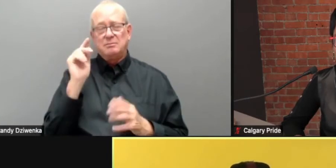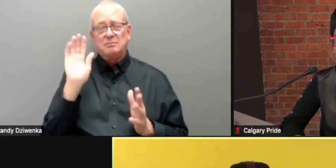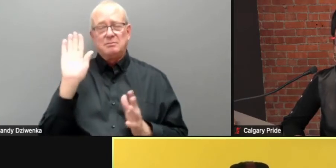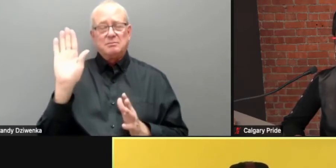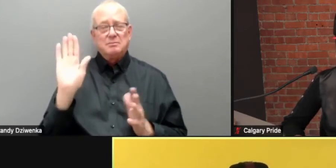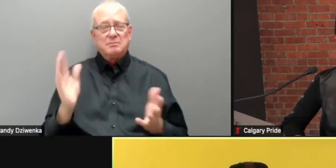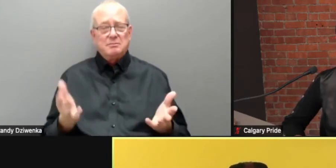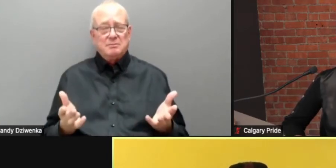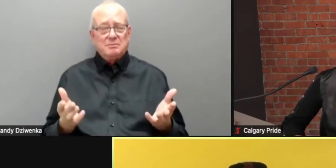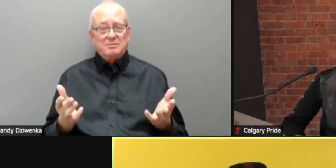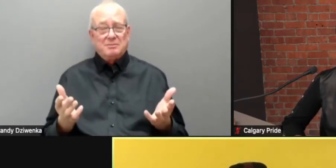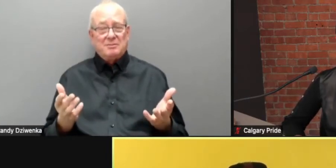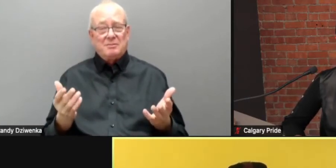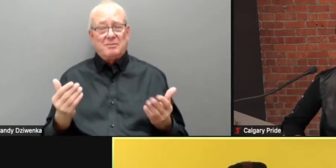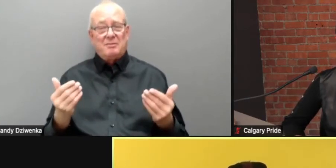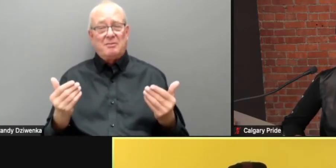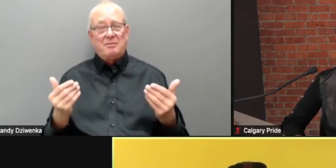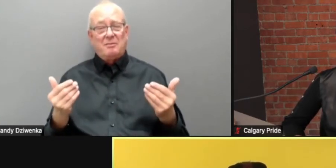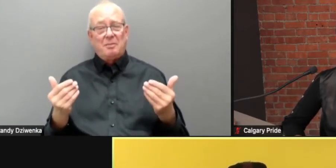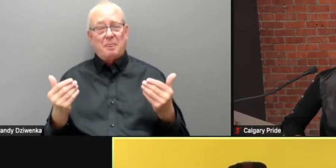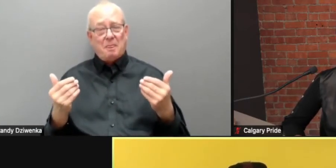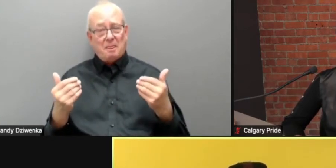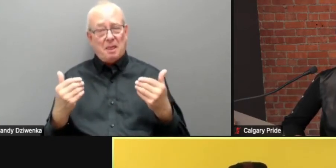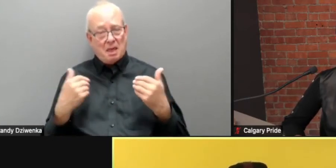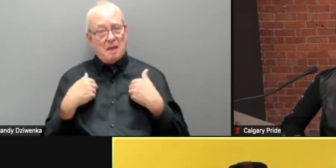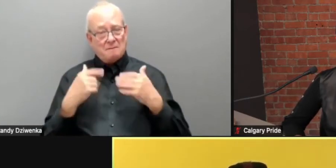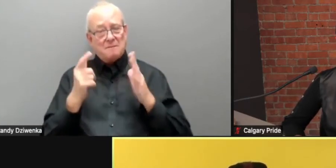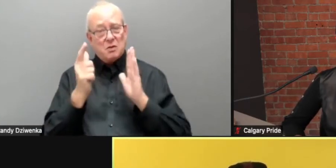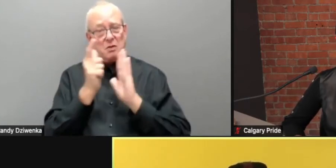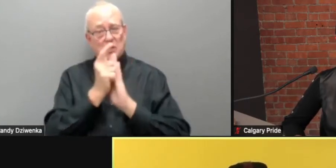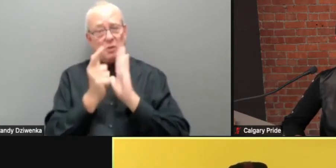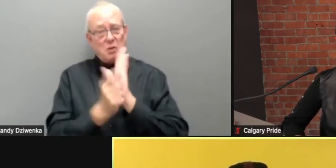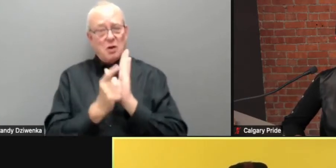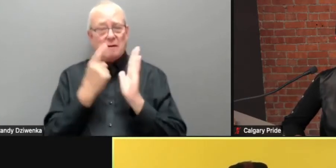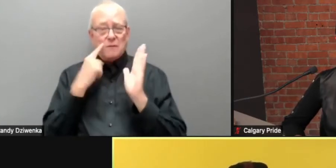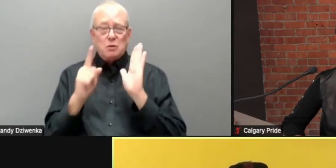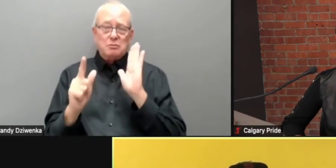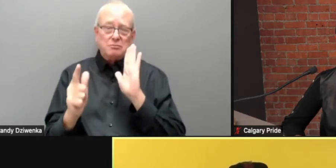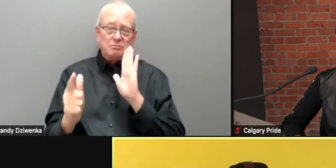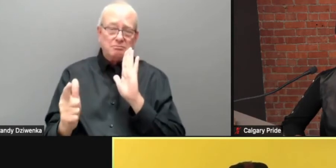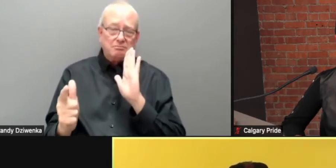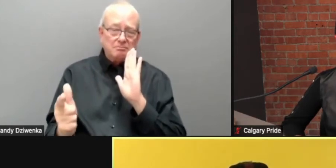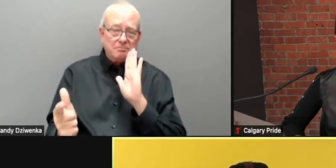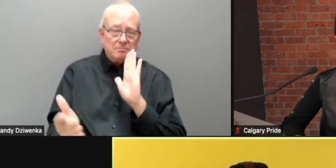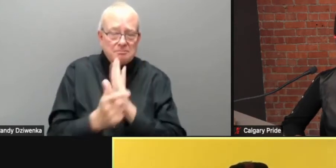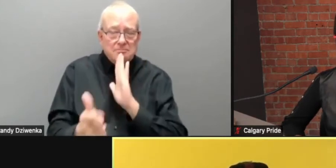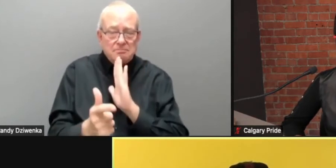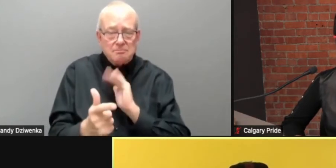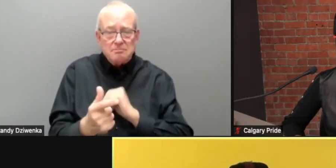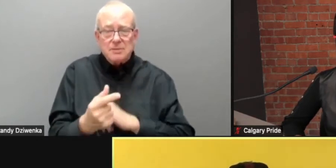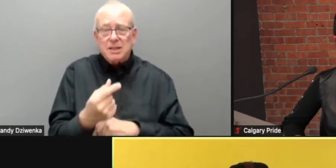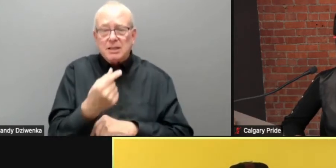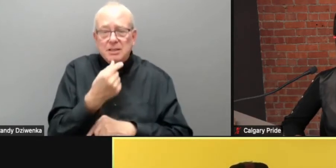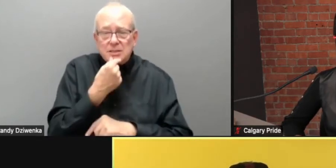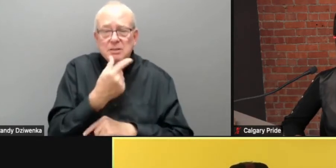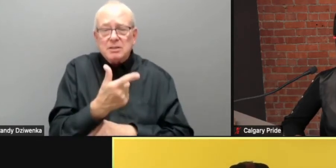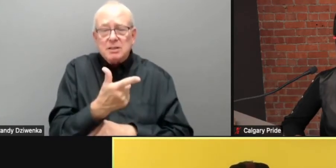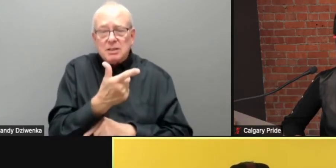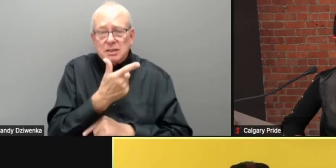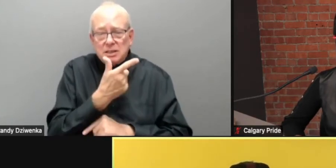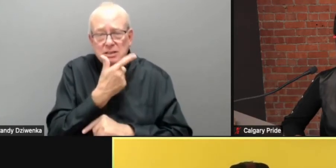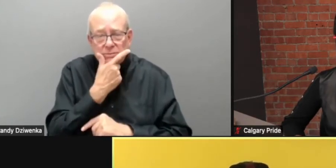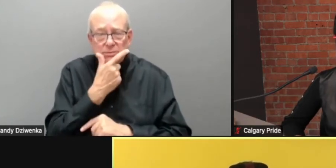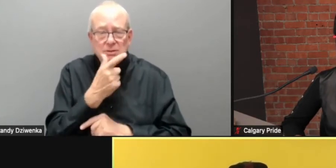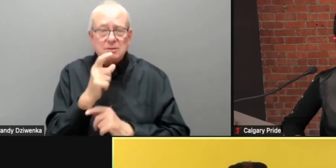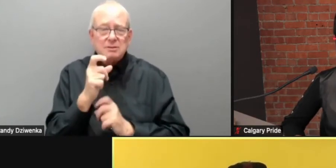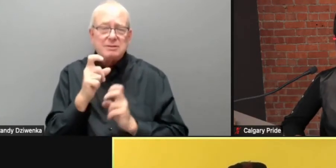a law which was criminalizing homosexual act and penalizing us, for no fault of ours.